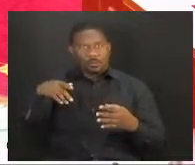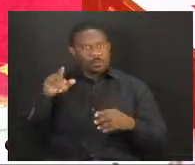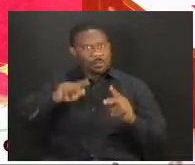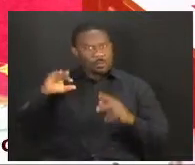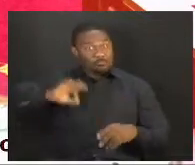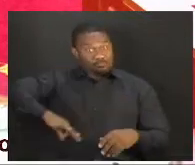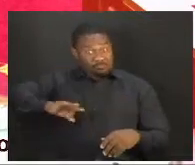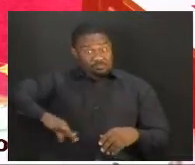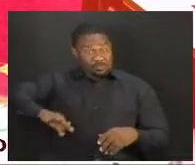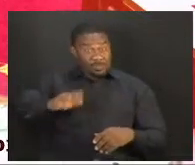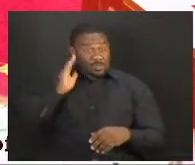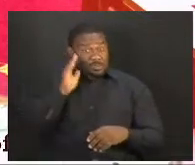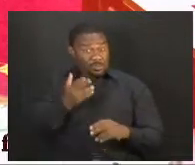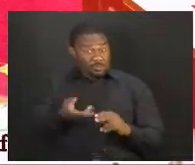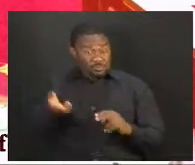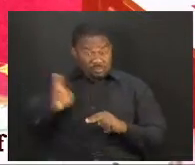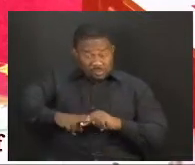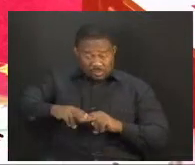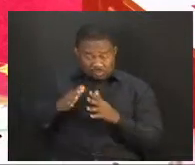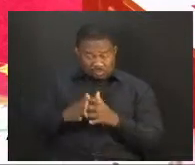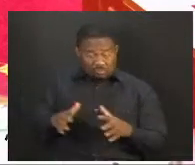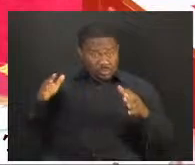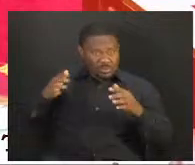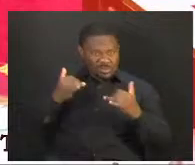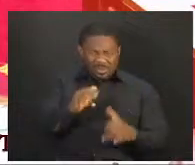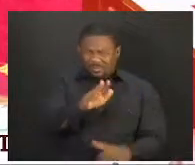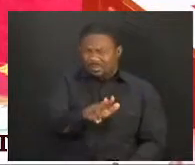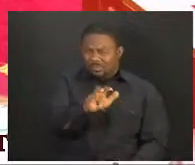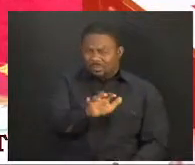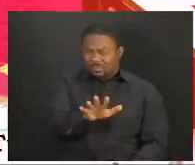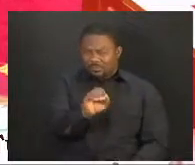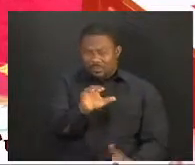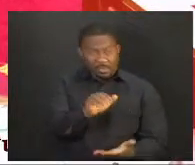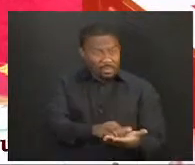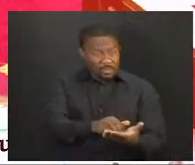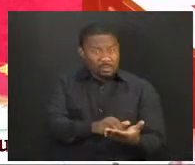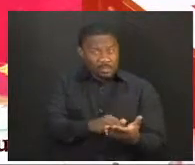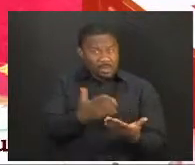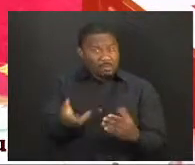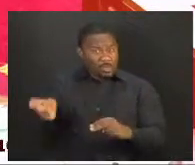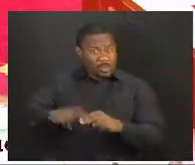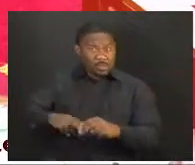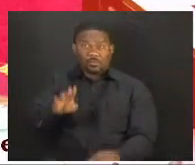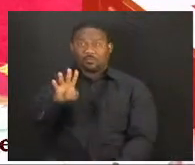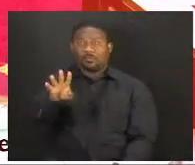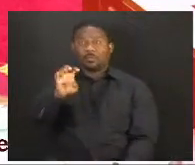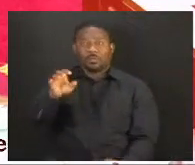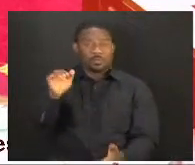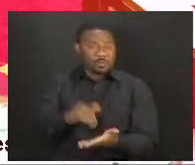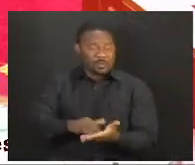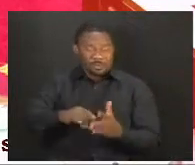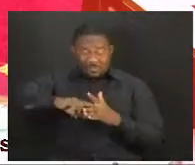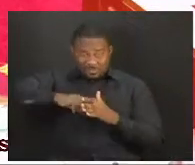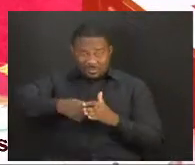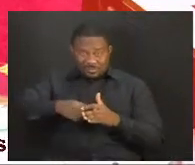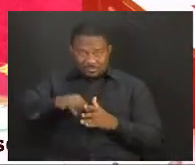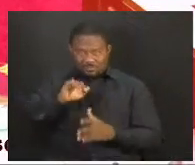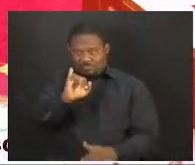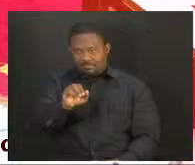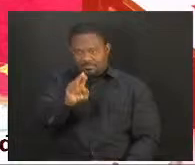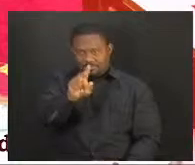beneficiaries will be increased from the current 350,000 to 400,000 beginning